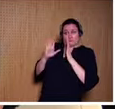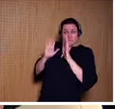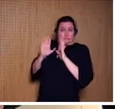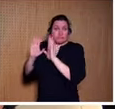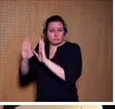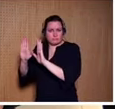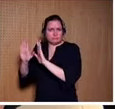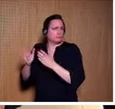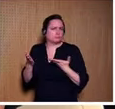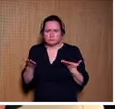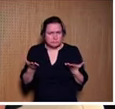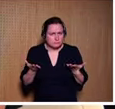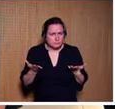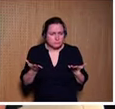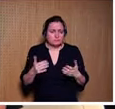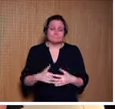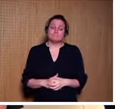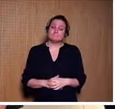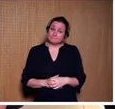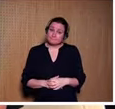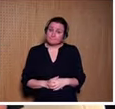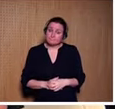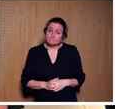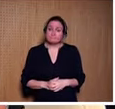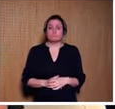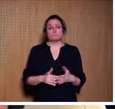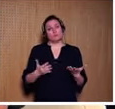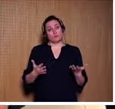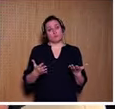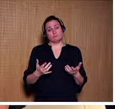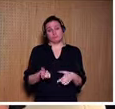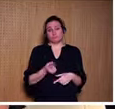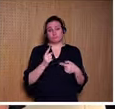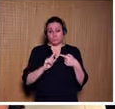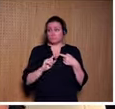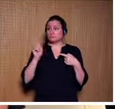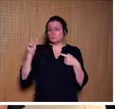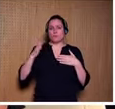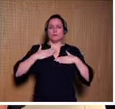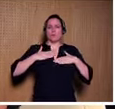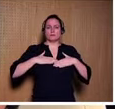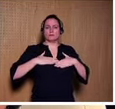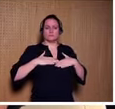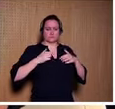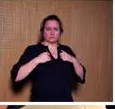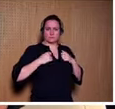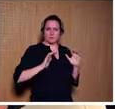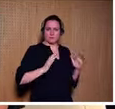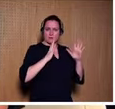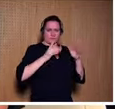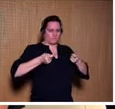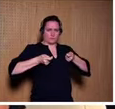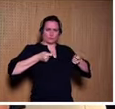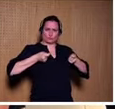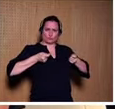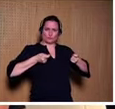we have to say is, what do they want to do? One of the things that they want to do is to control life. We know this. Create the